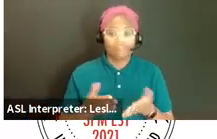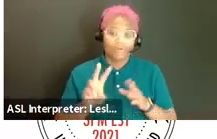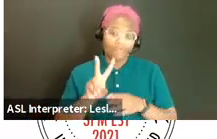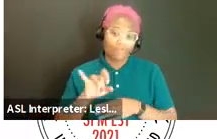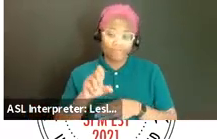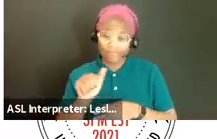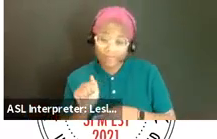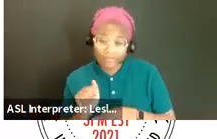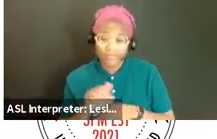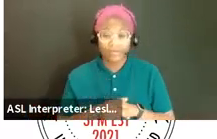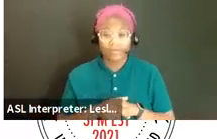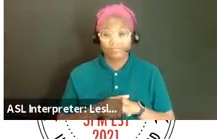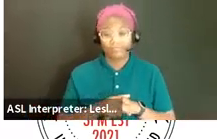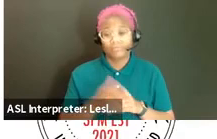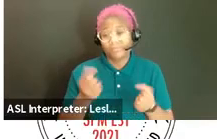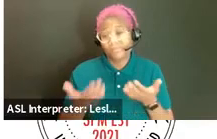process.